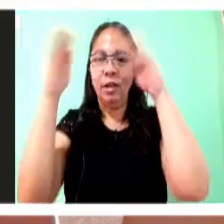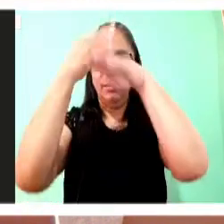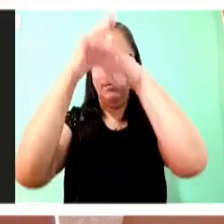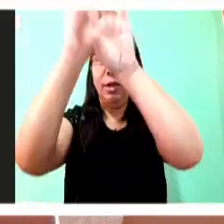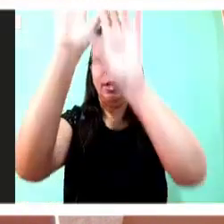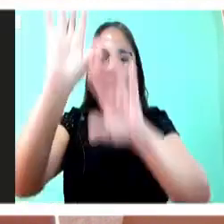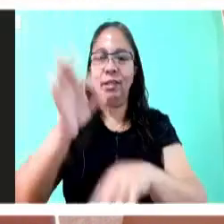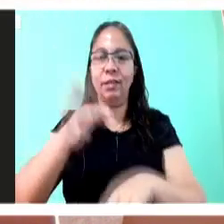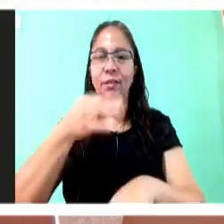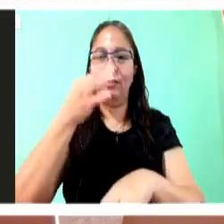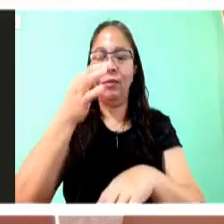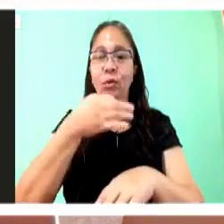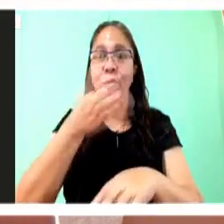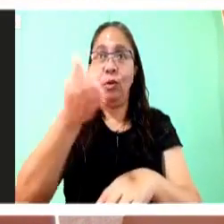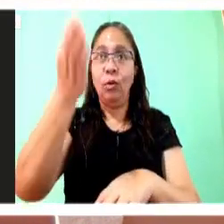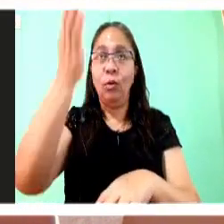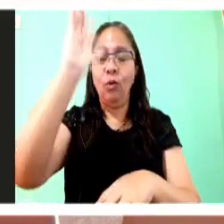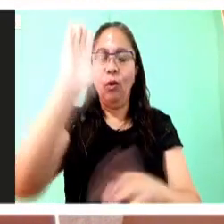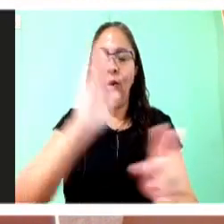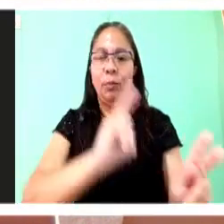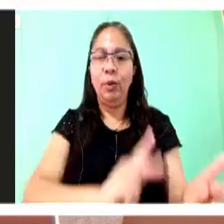feast that God has